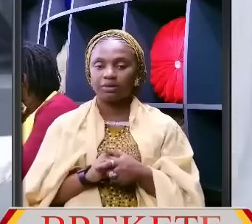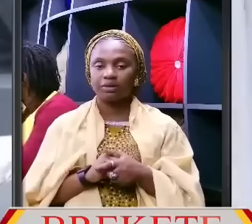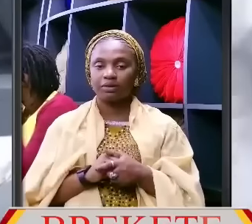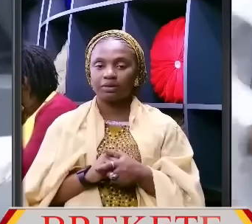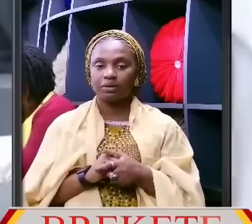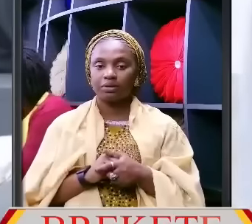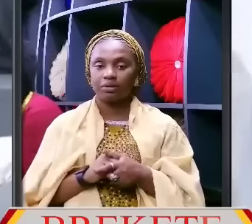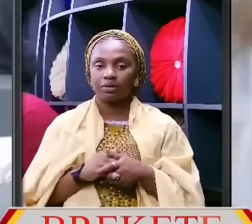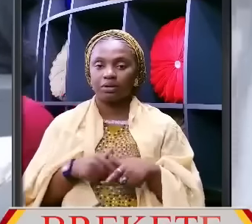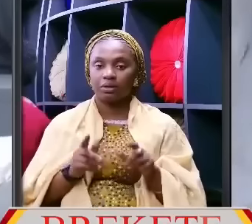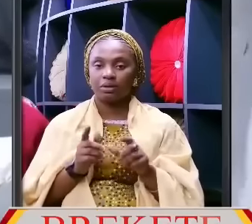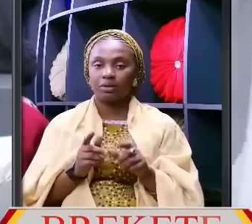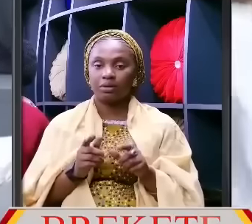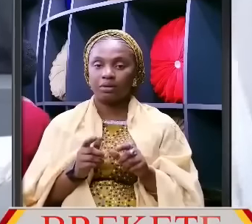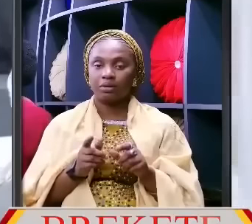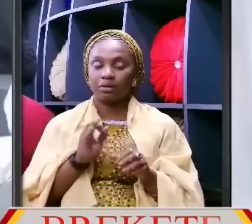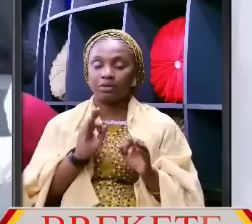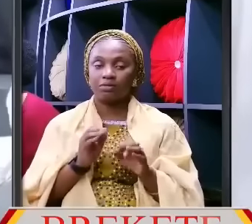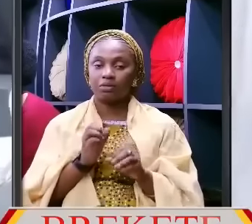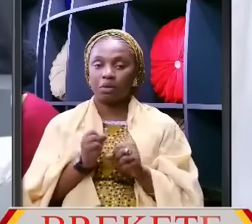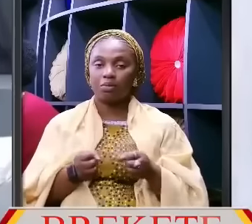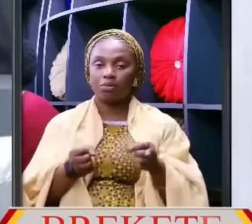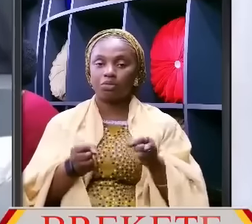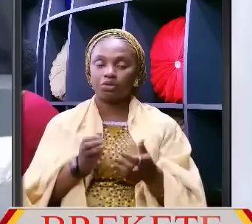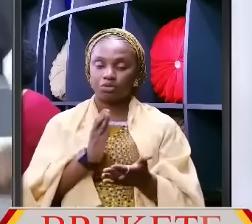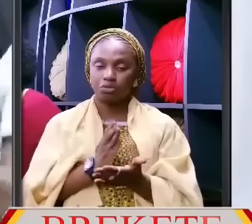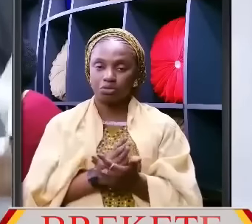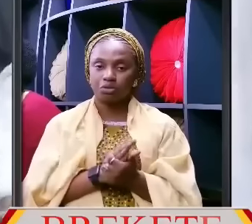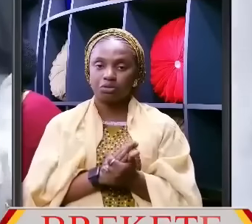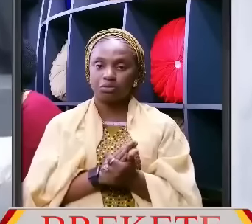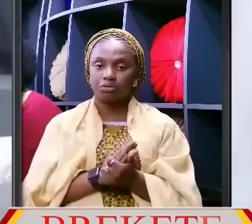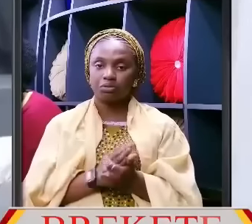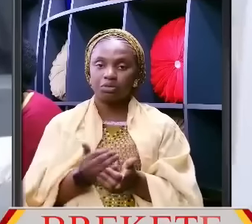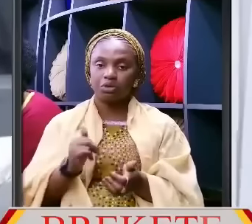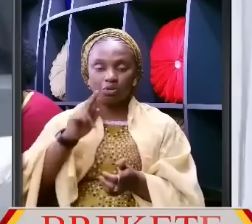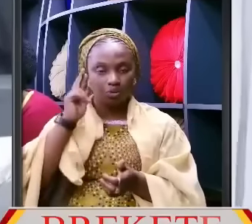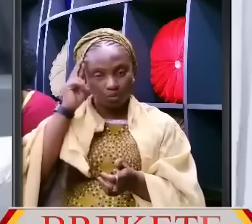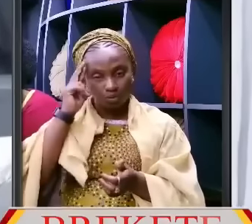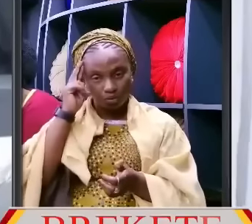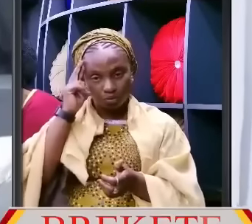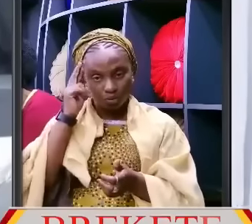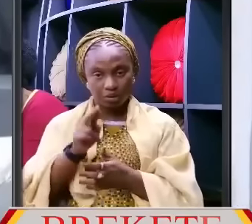So, make when they push, you no go. Make when they push, you no go. They go reason.